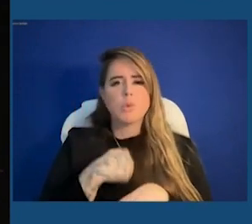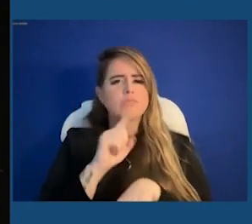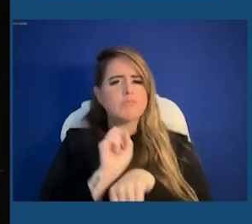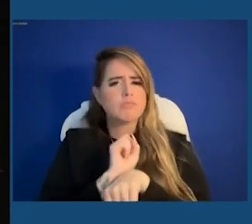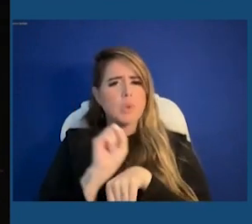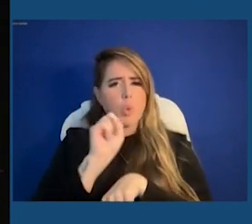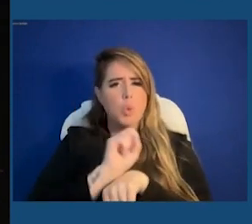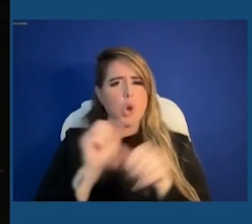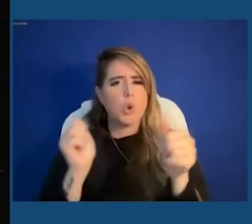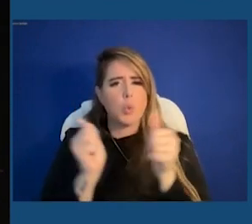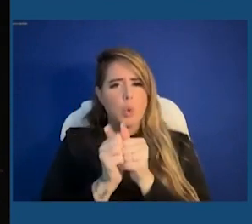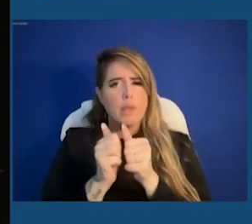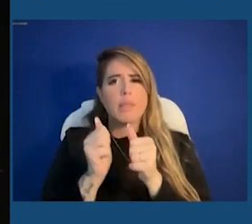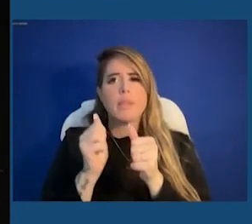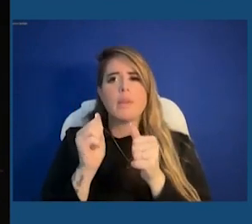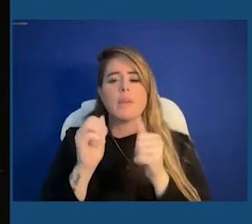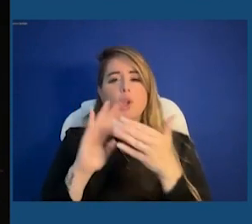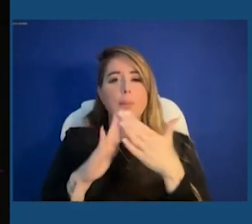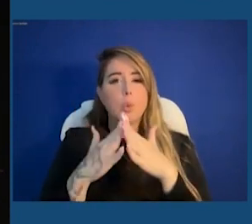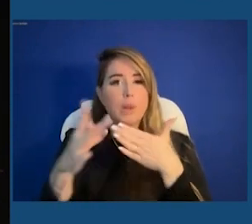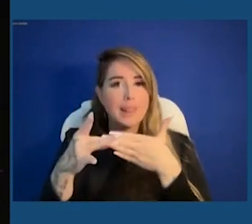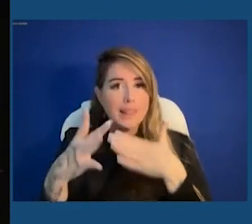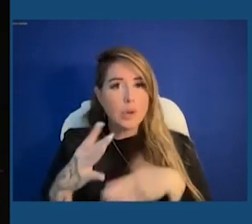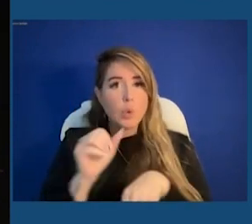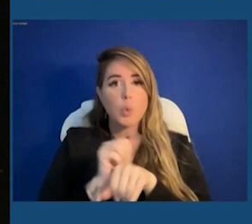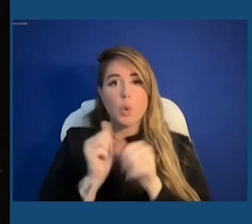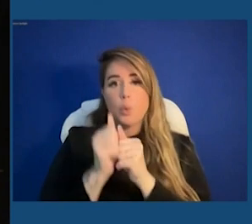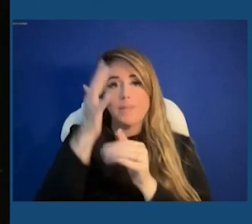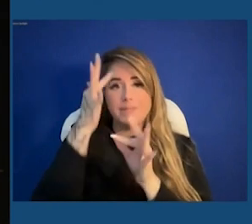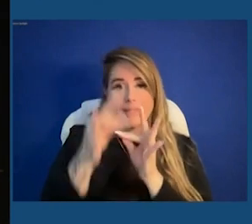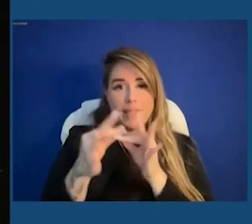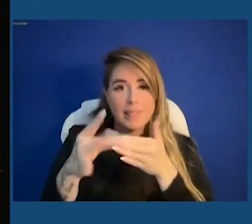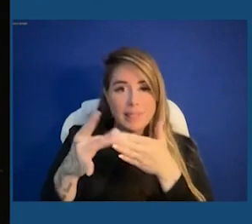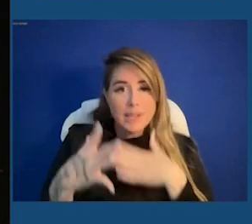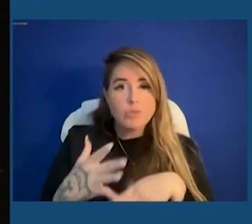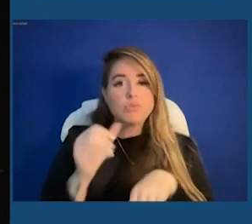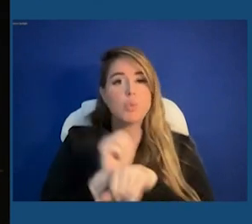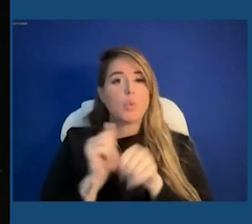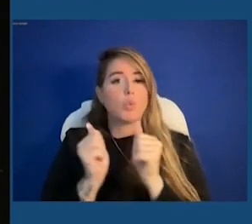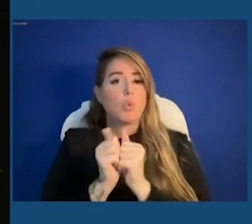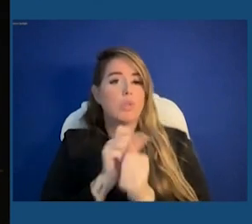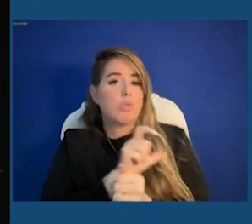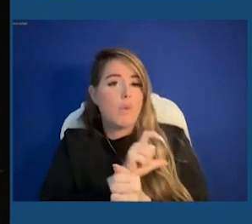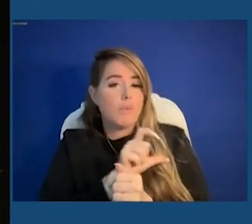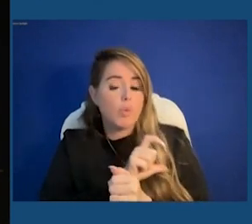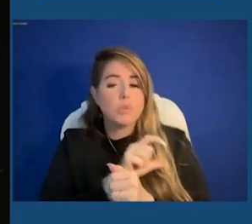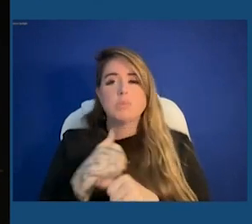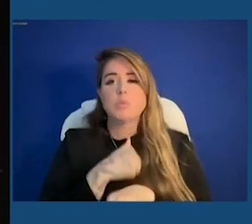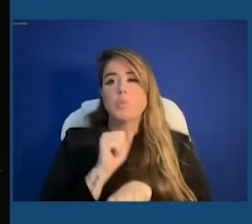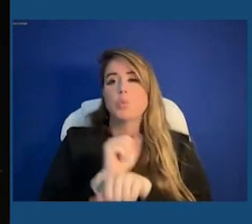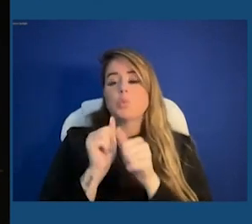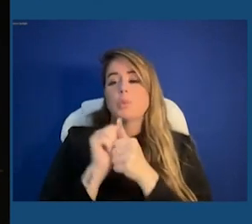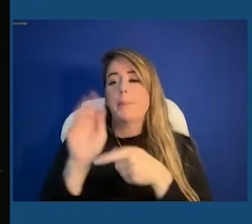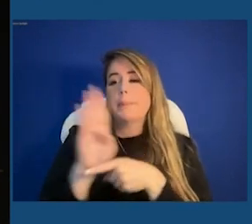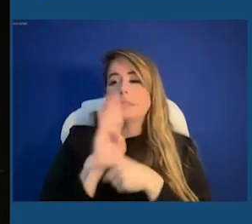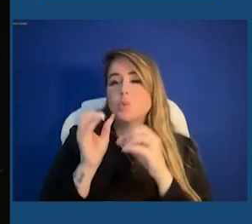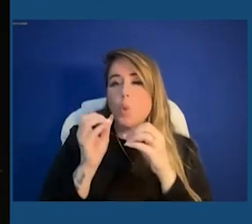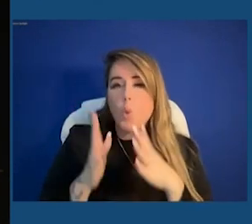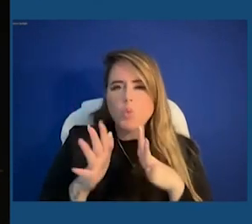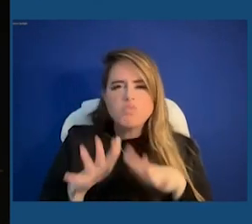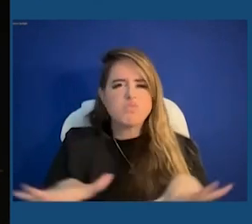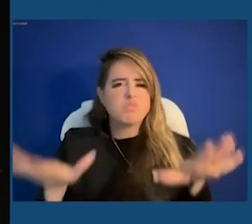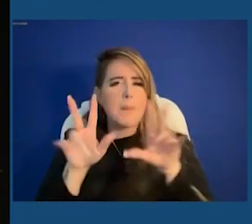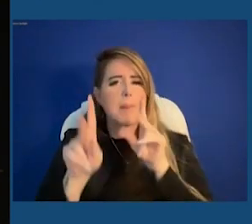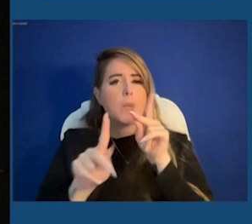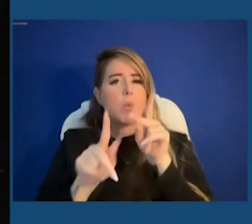with community leaders, we work with faith leaders, we work with law enforcement, we work with business owners, everyone that is